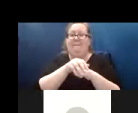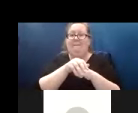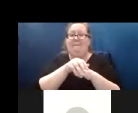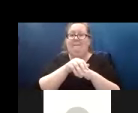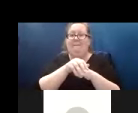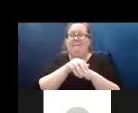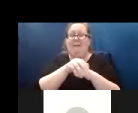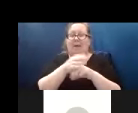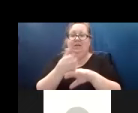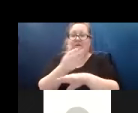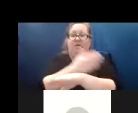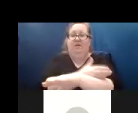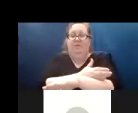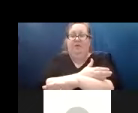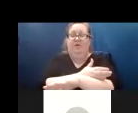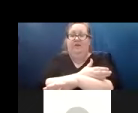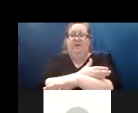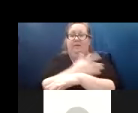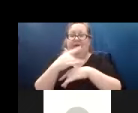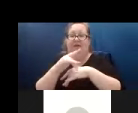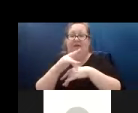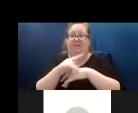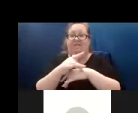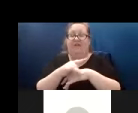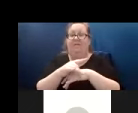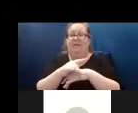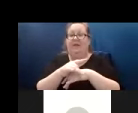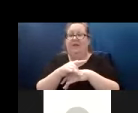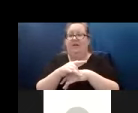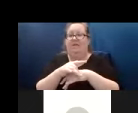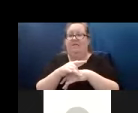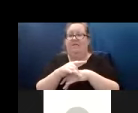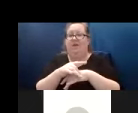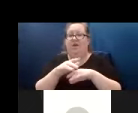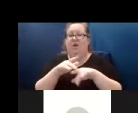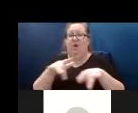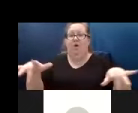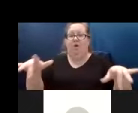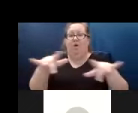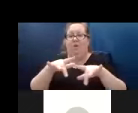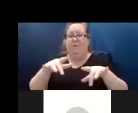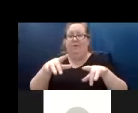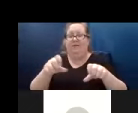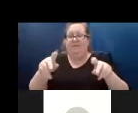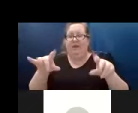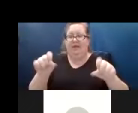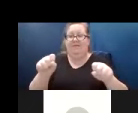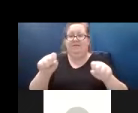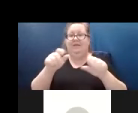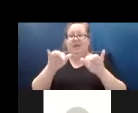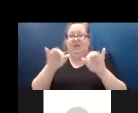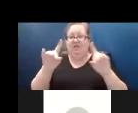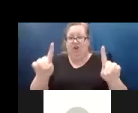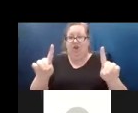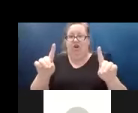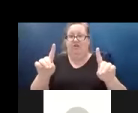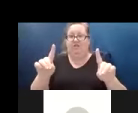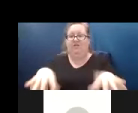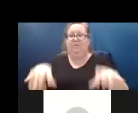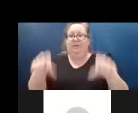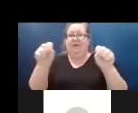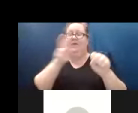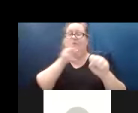of open space and people's gardens and yards to pick up excess water and put it back in the ground.